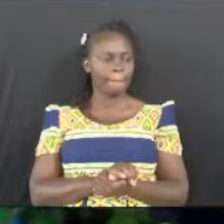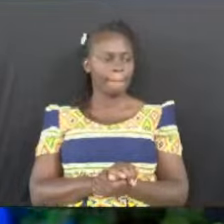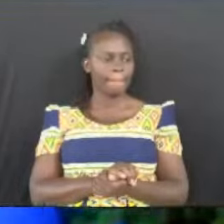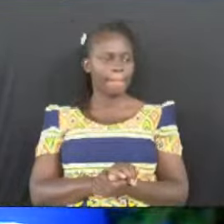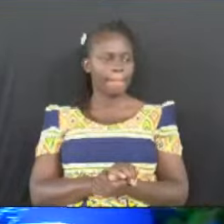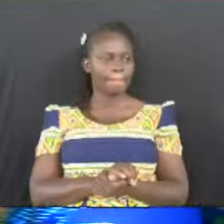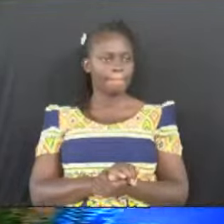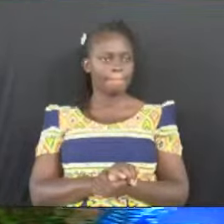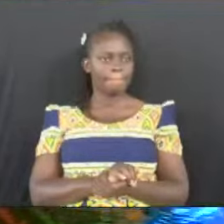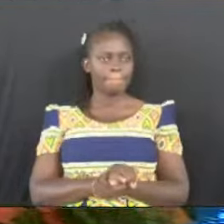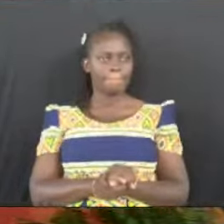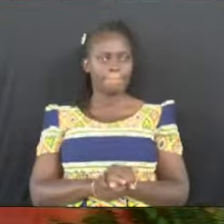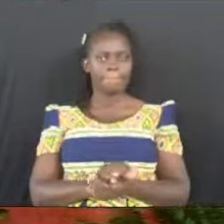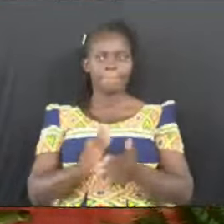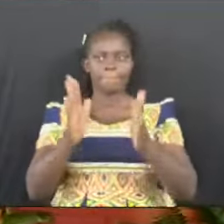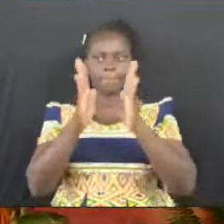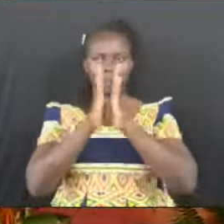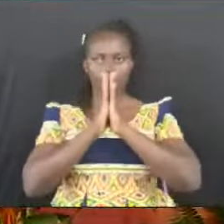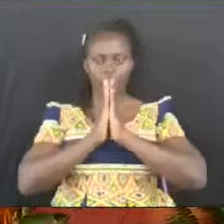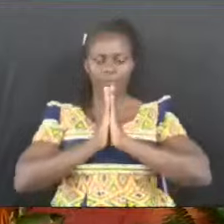Let us bow our heads.